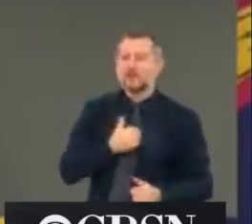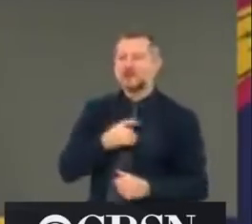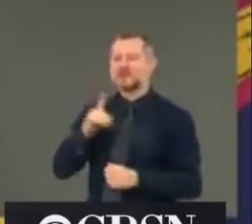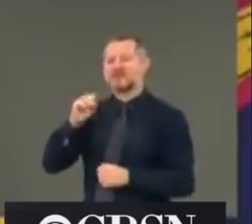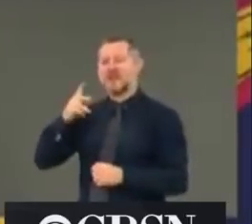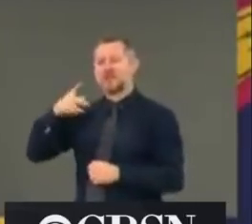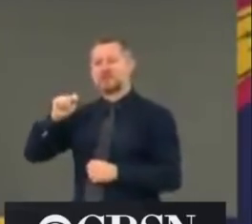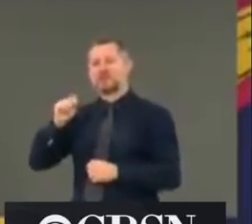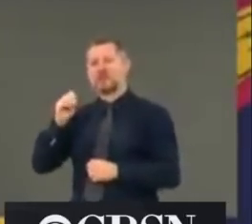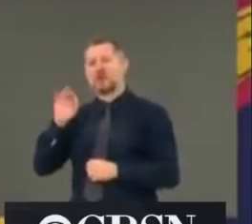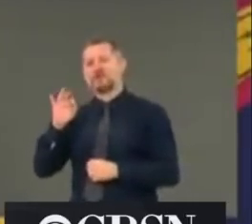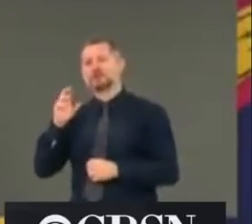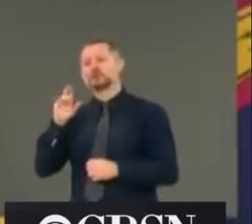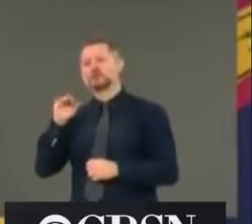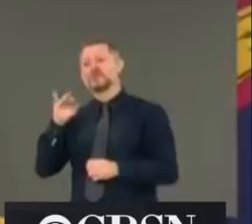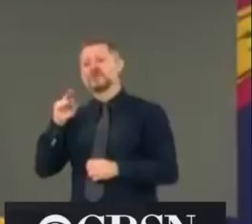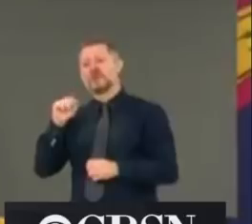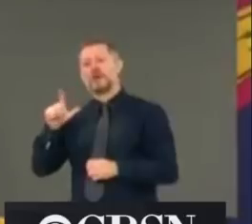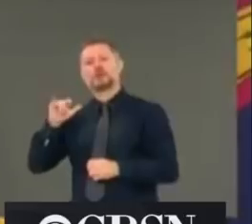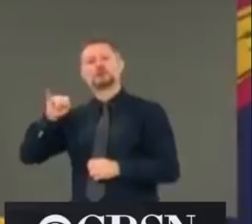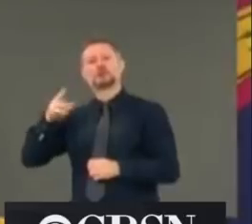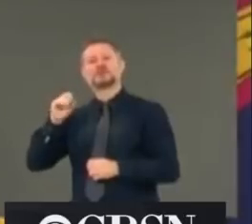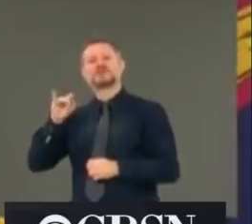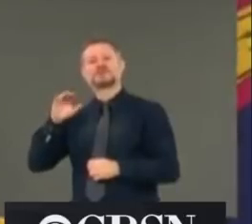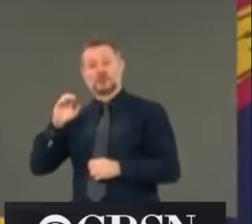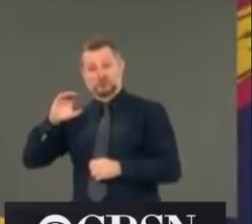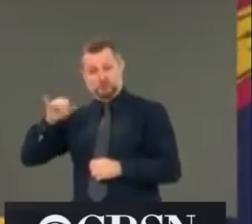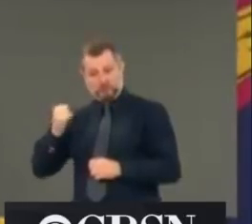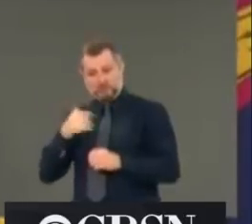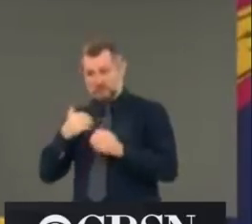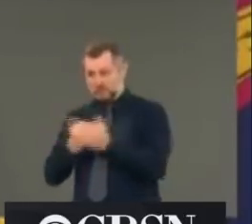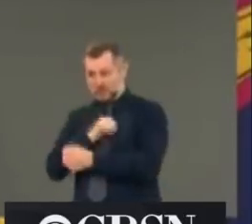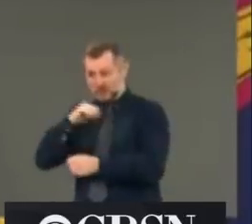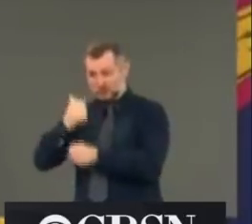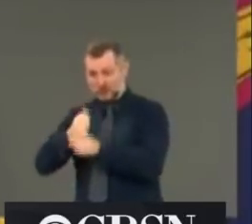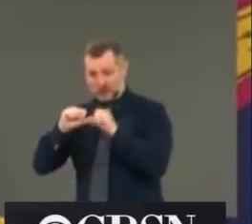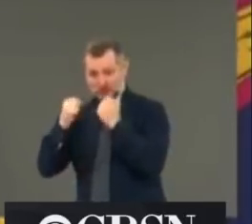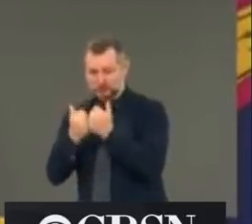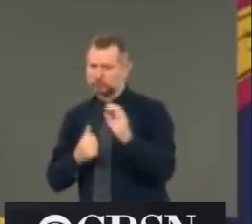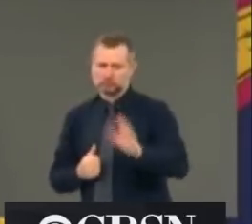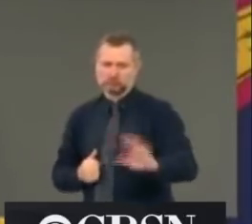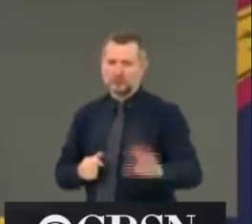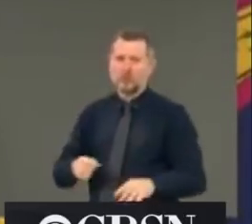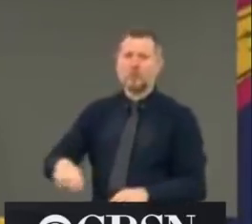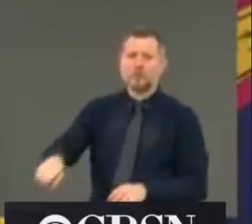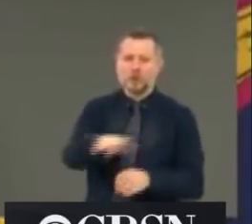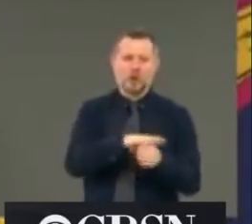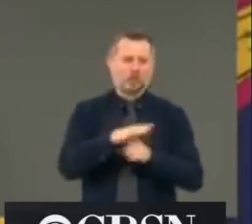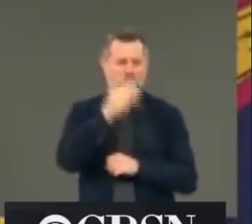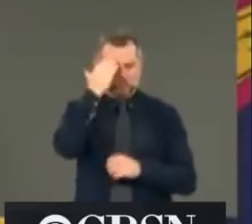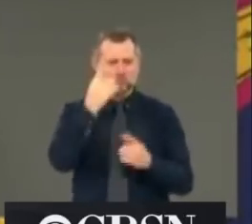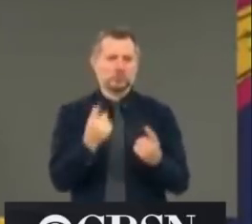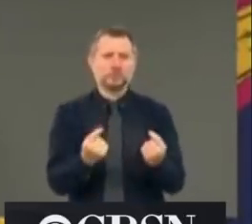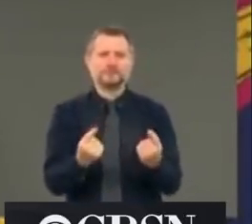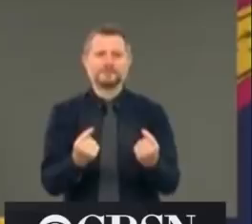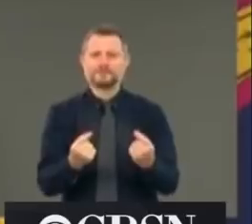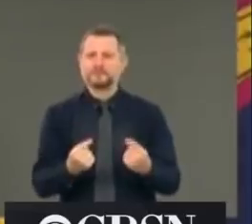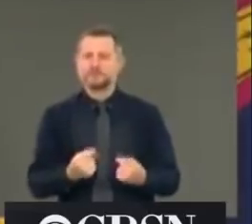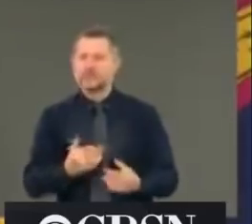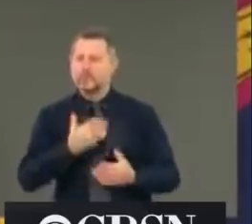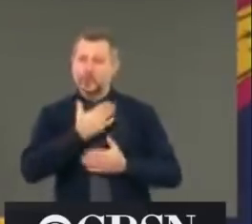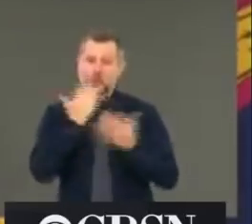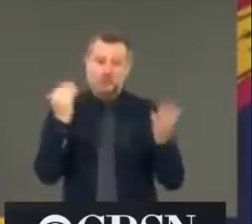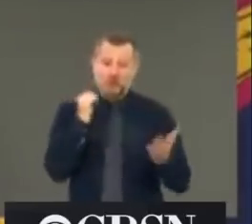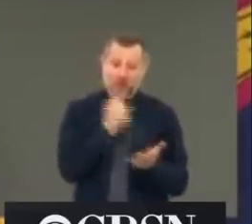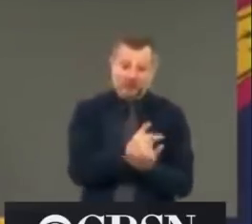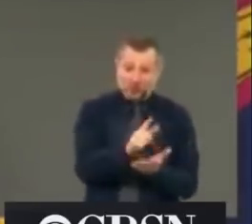need a new bureaucracy. This is very simple to administer. They have to pass a law. If they don't pass a law, they either